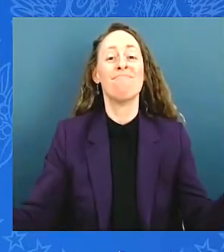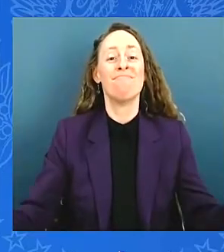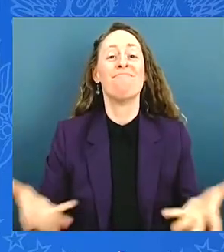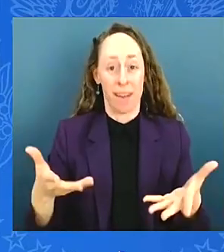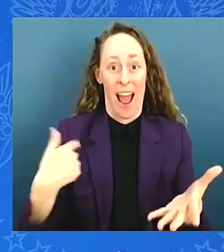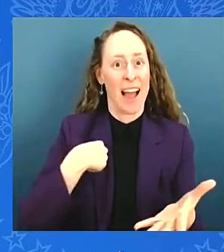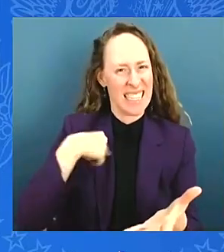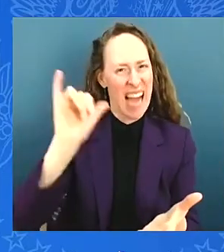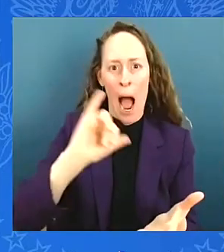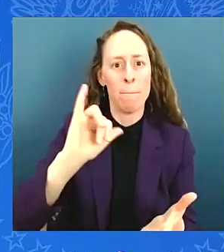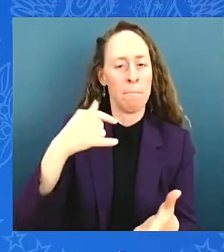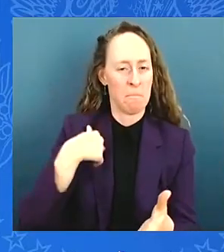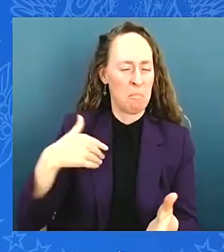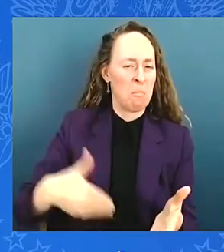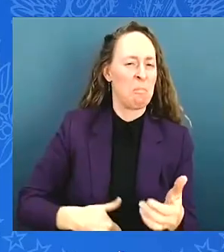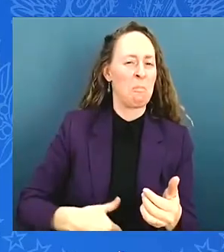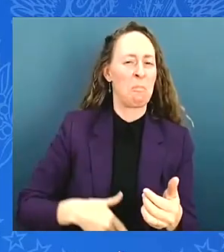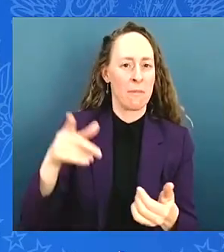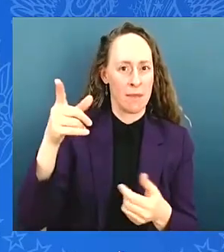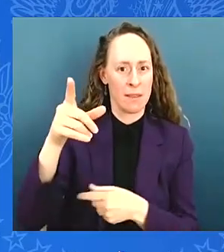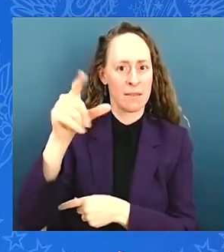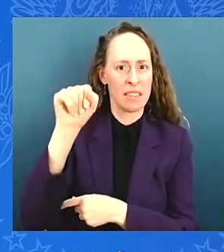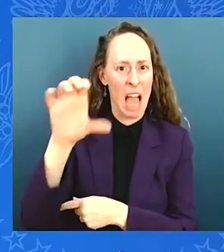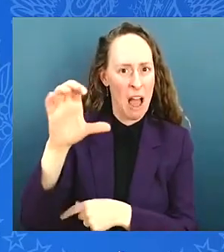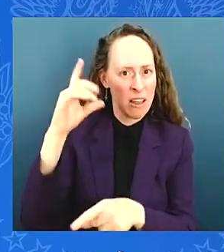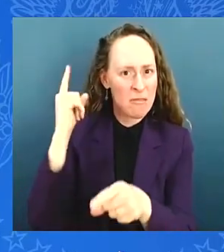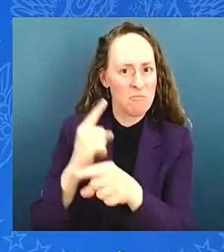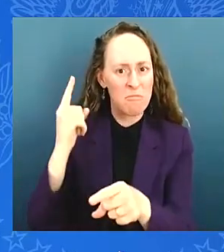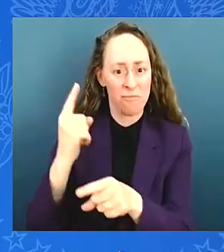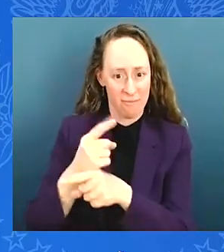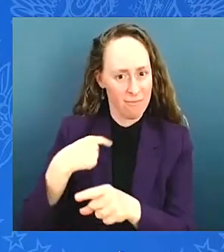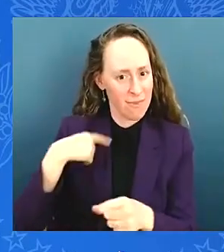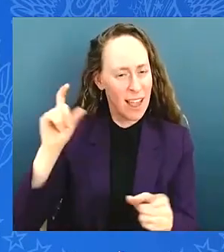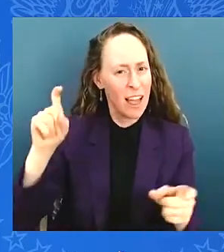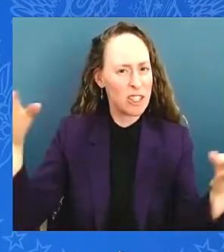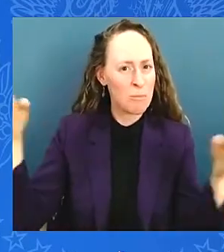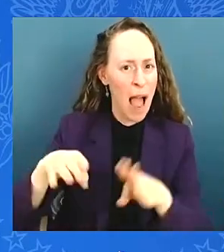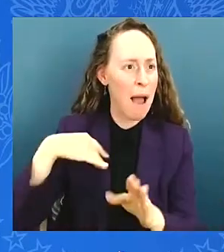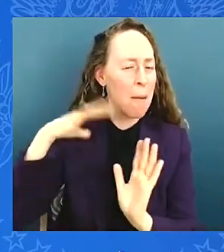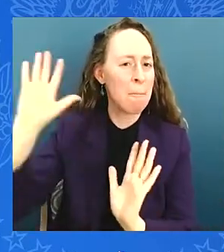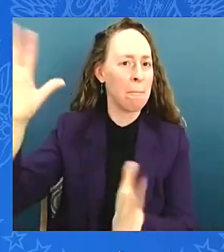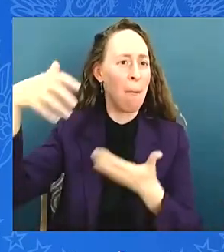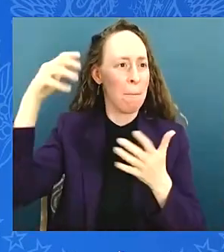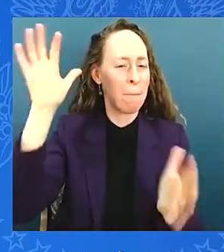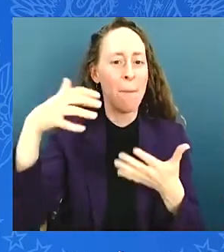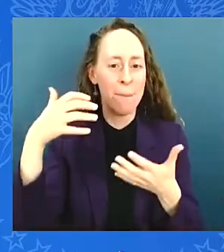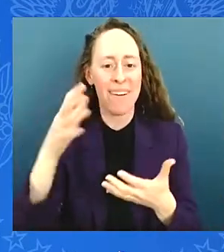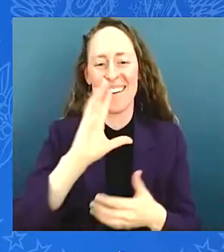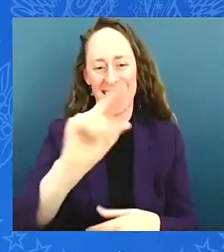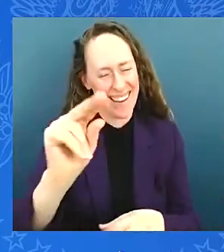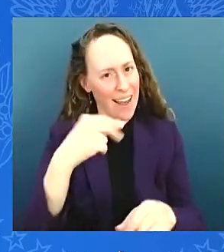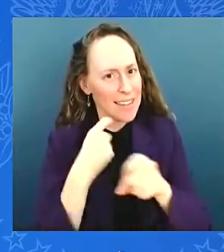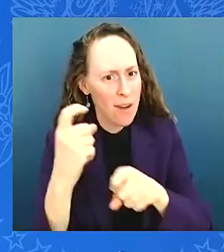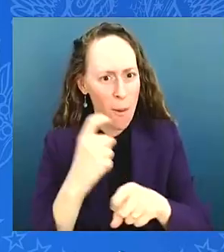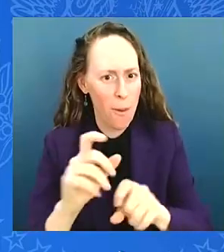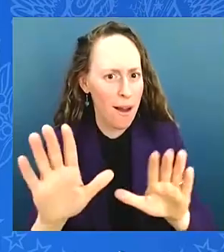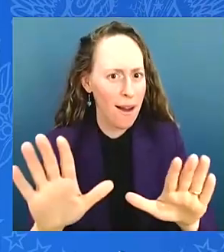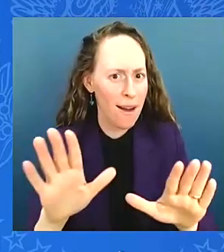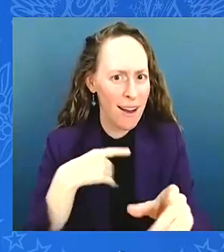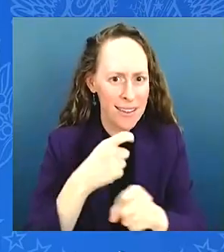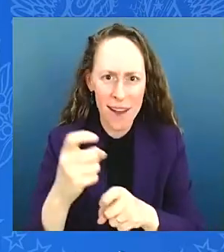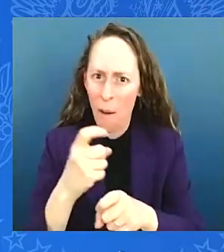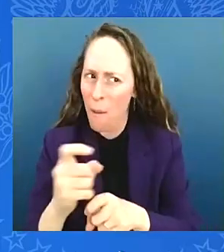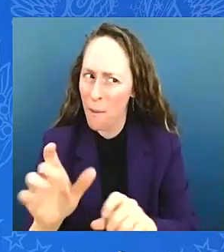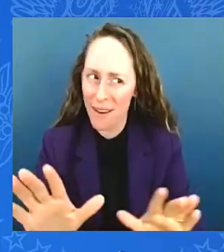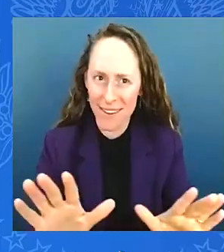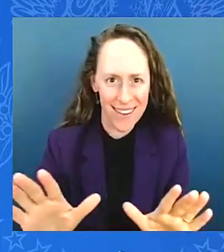That's a joke. Chris, that is a joke. But man, you proved everybody wrong. You